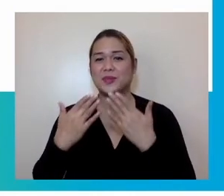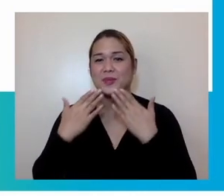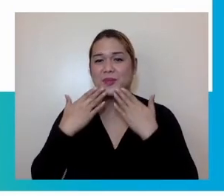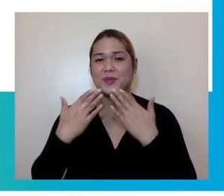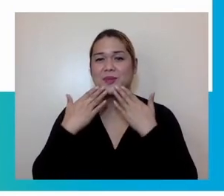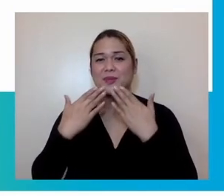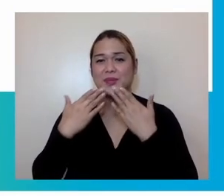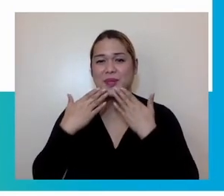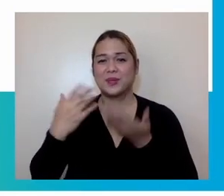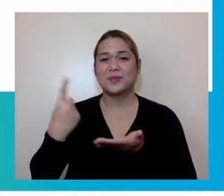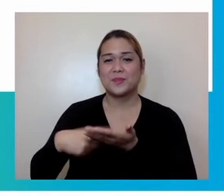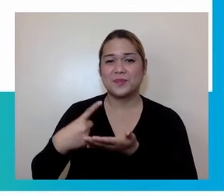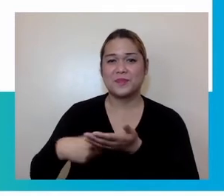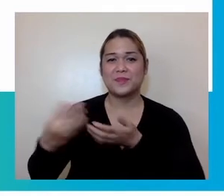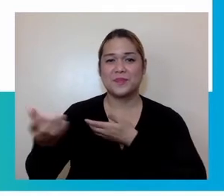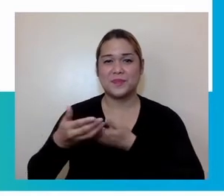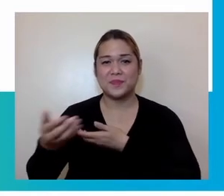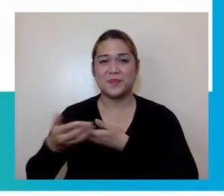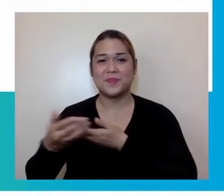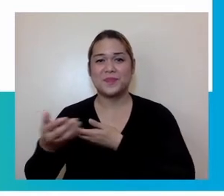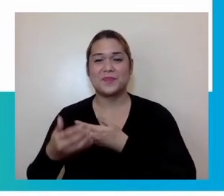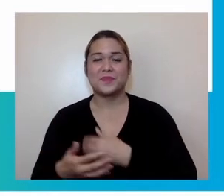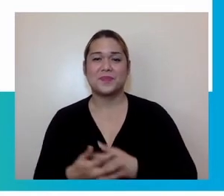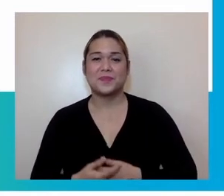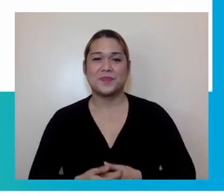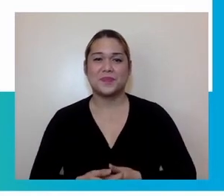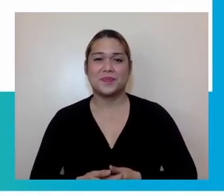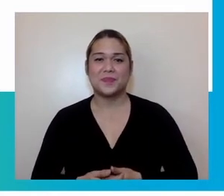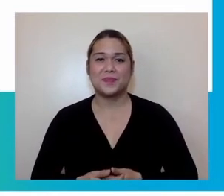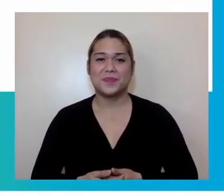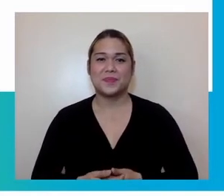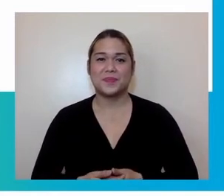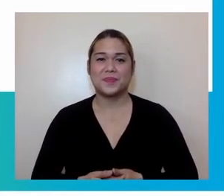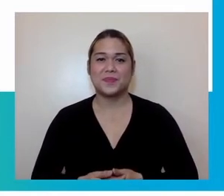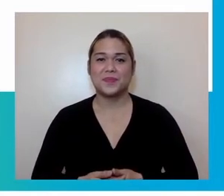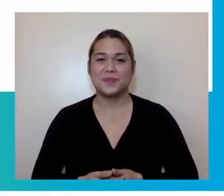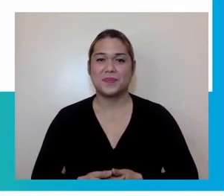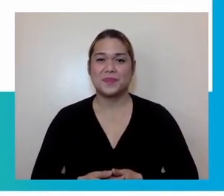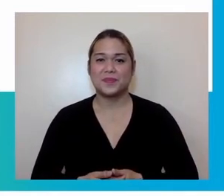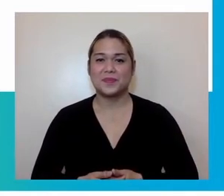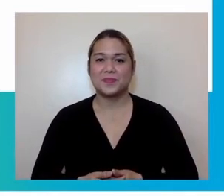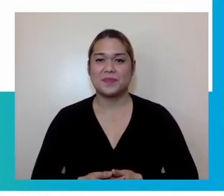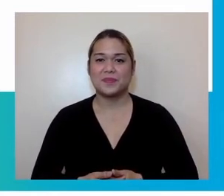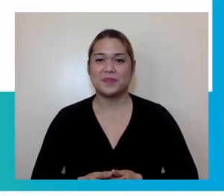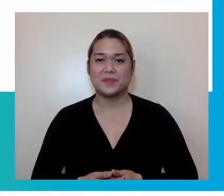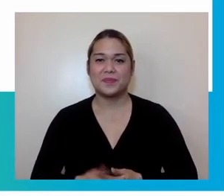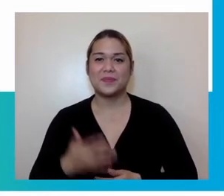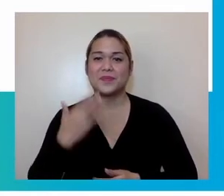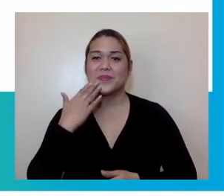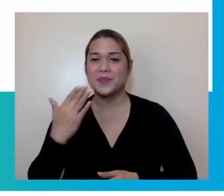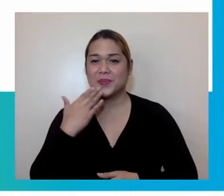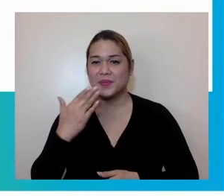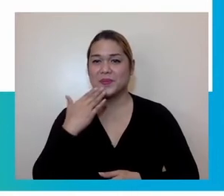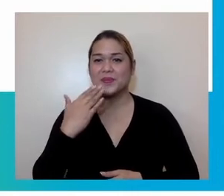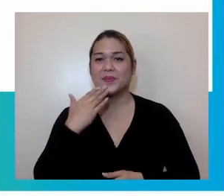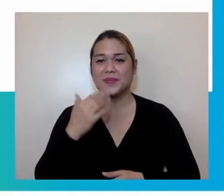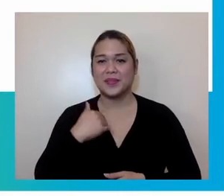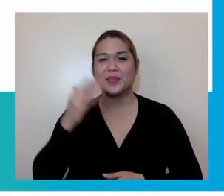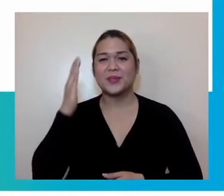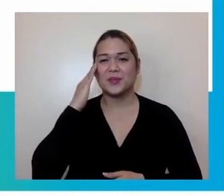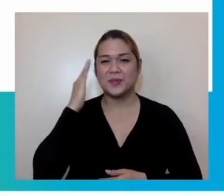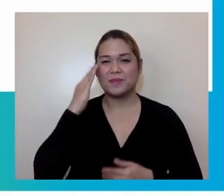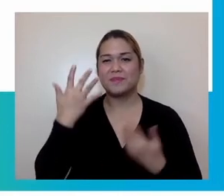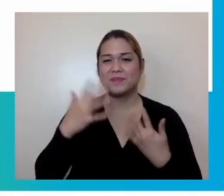Thanks very much, Titi, and for reminding us that all these decisions can have a really negative impact in